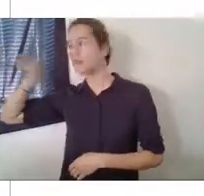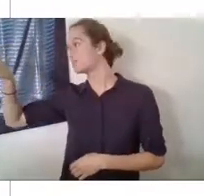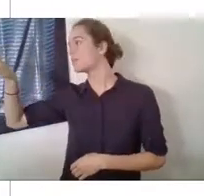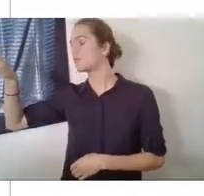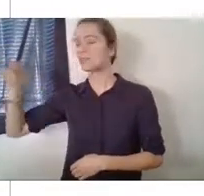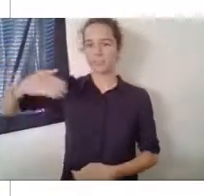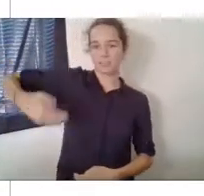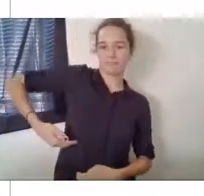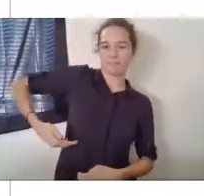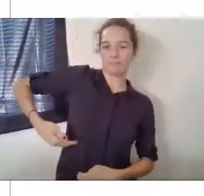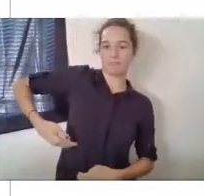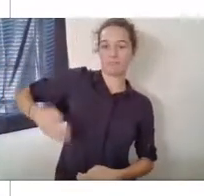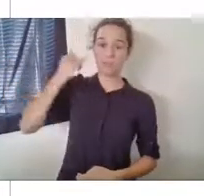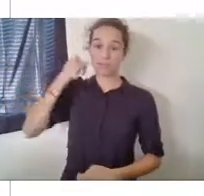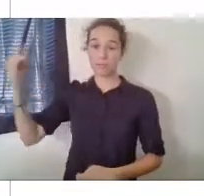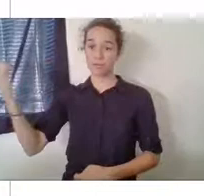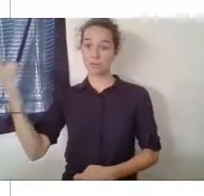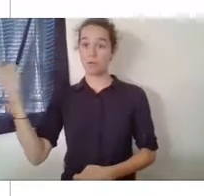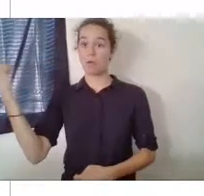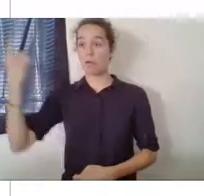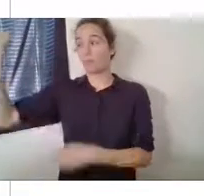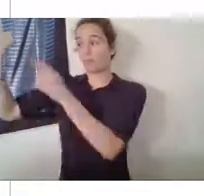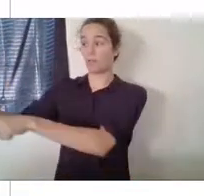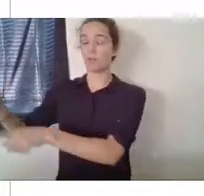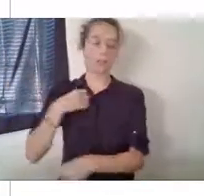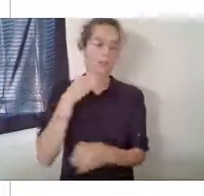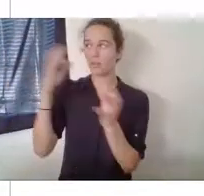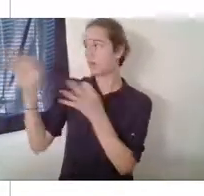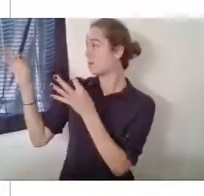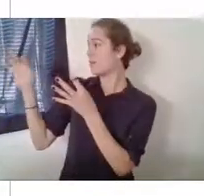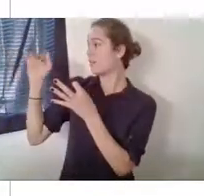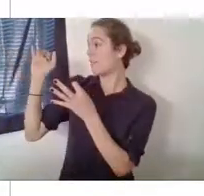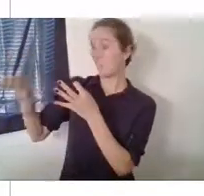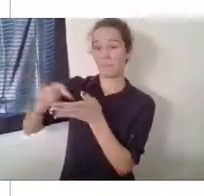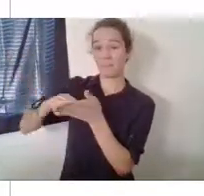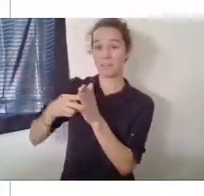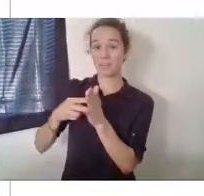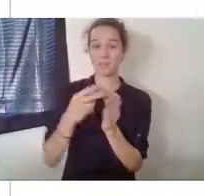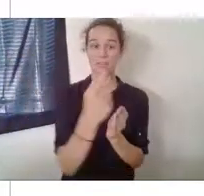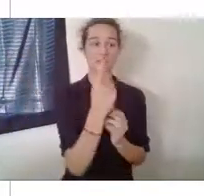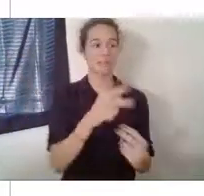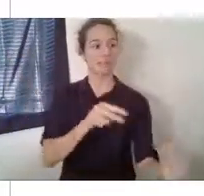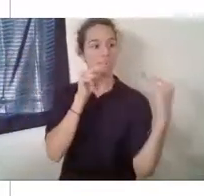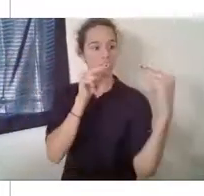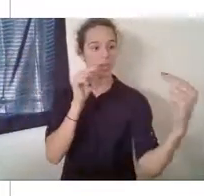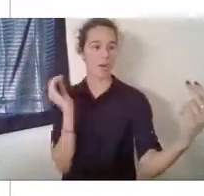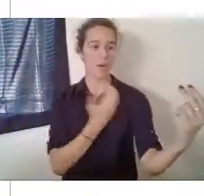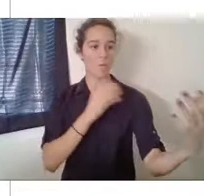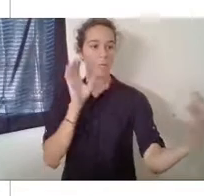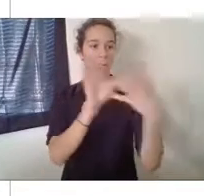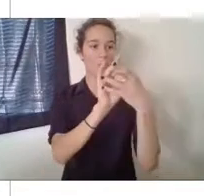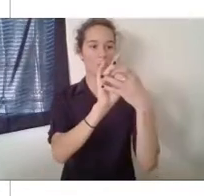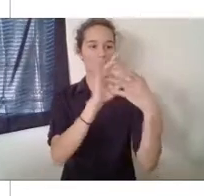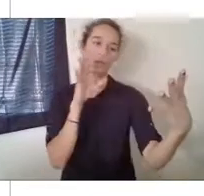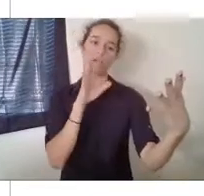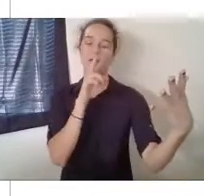window, and that would break your concentration and our conversation. And we don't want that either. And now that you know